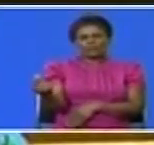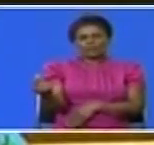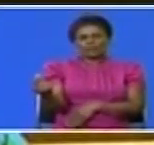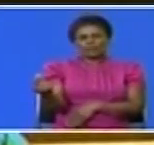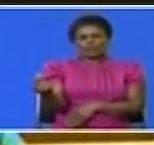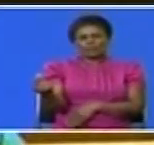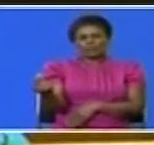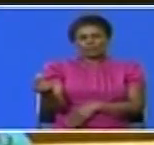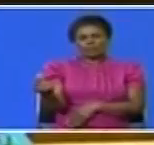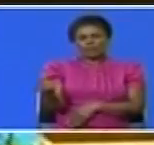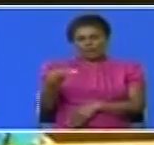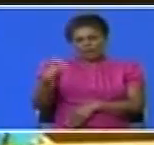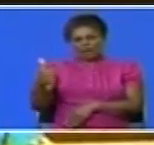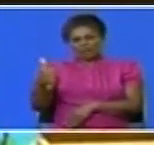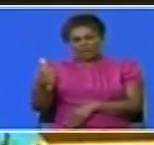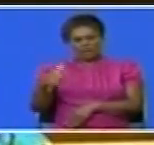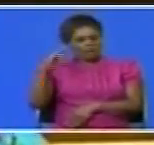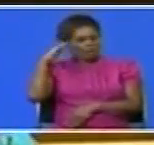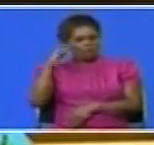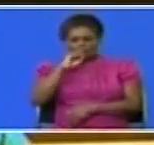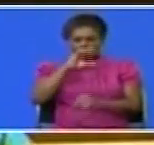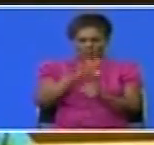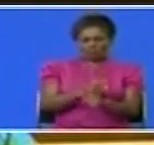There are these who call, promise to help,